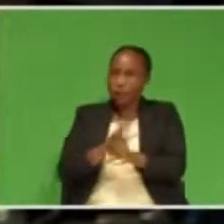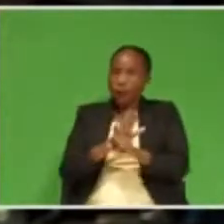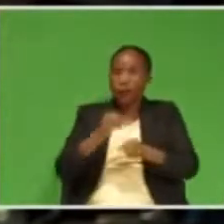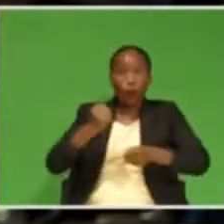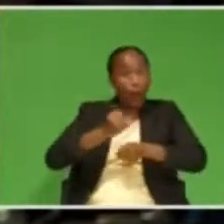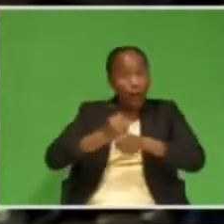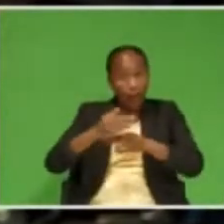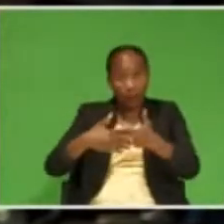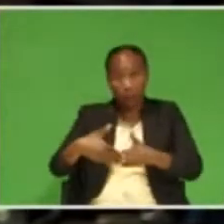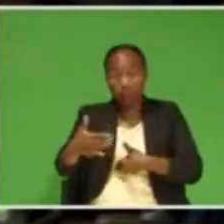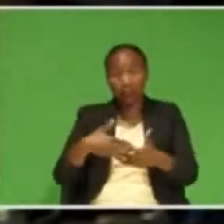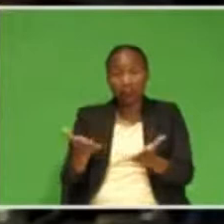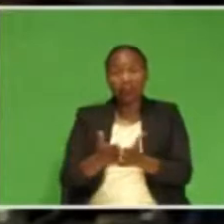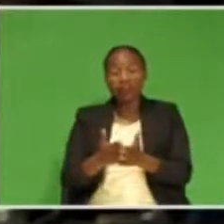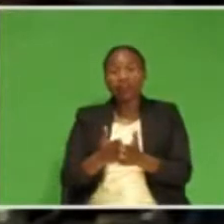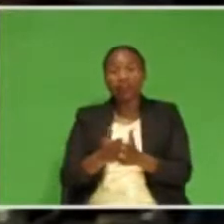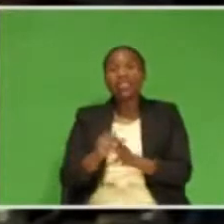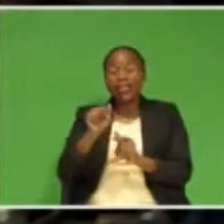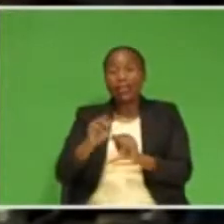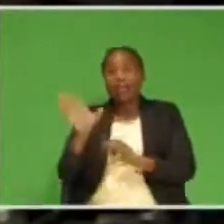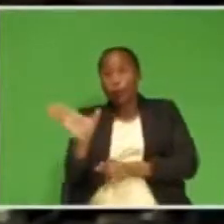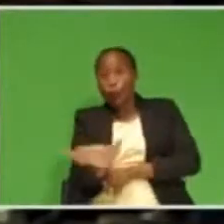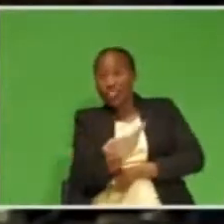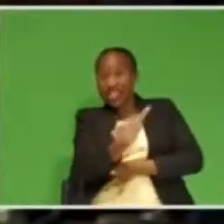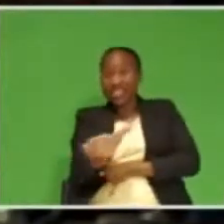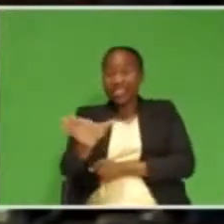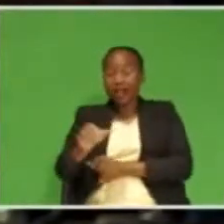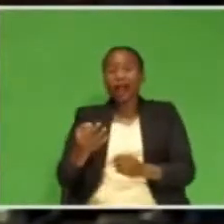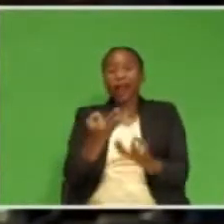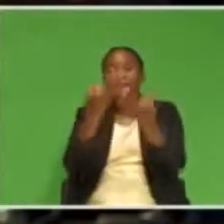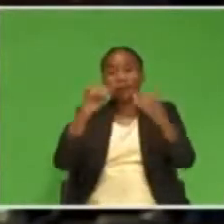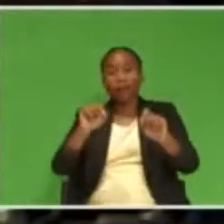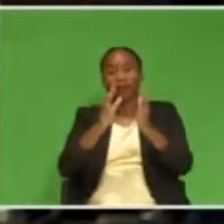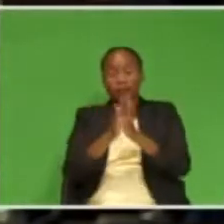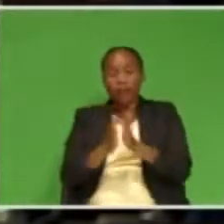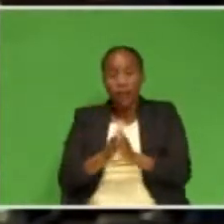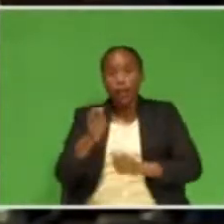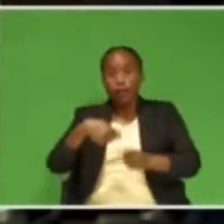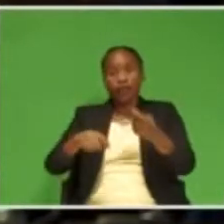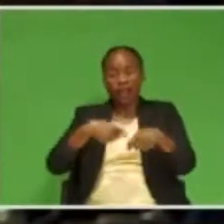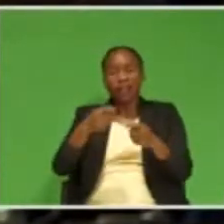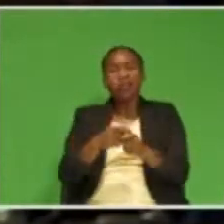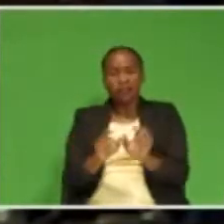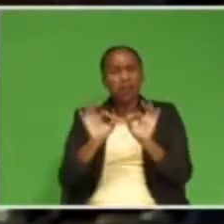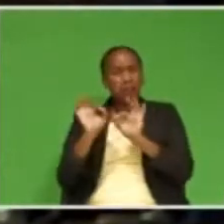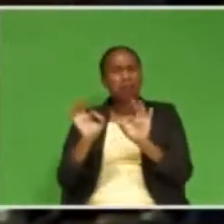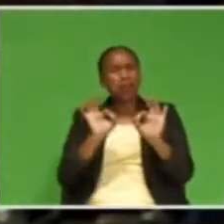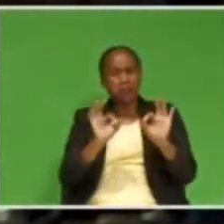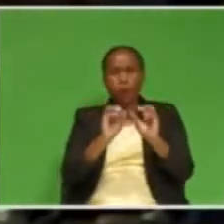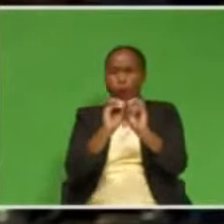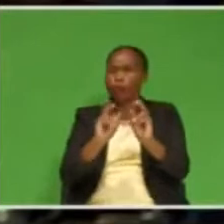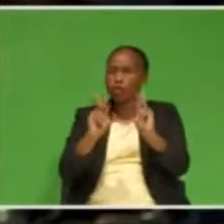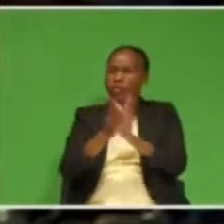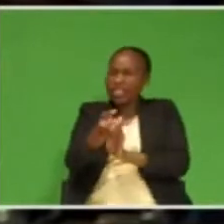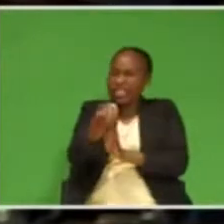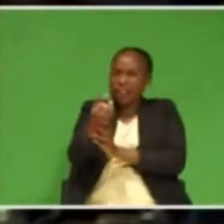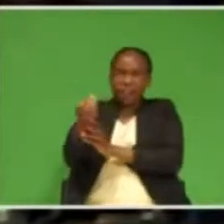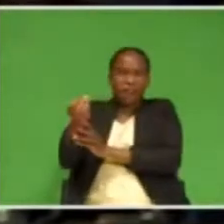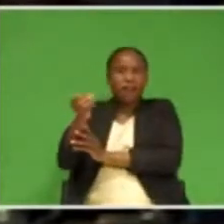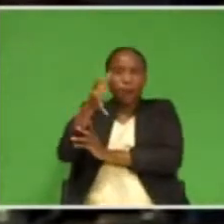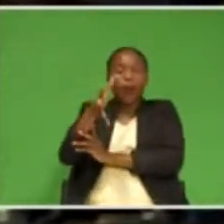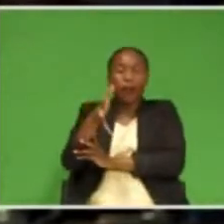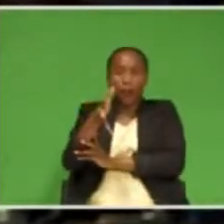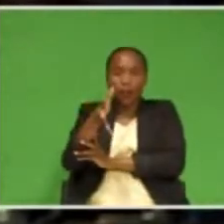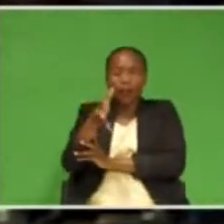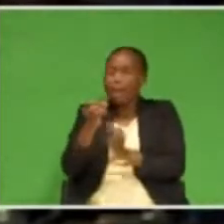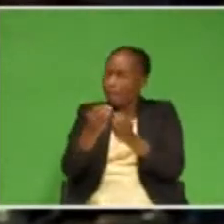the Continental Free Trade will provide an unprecedented opportunity